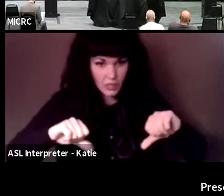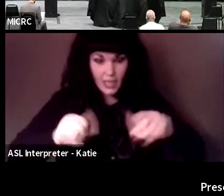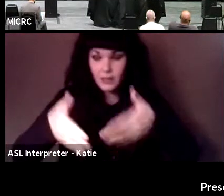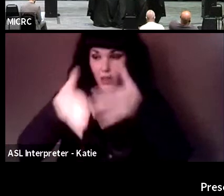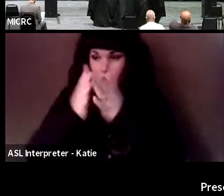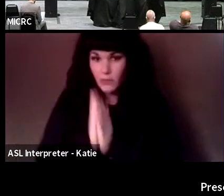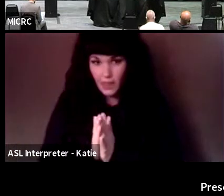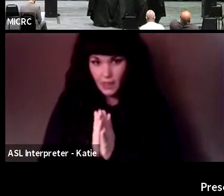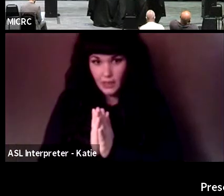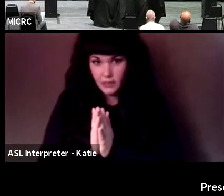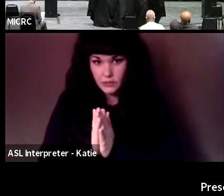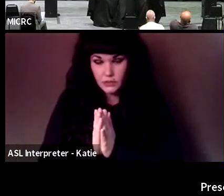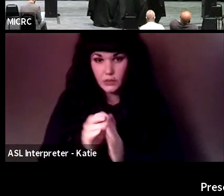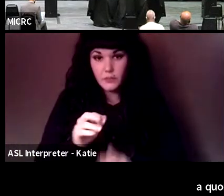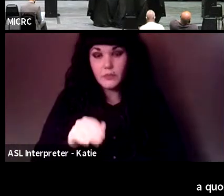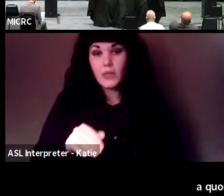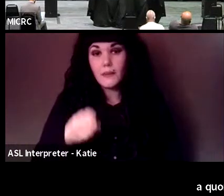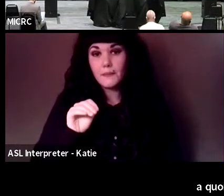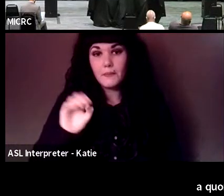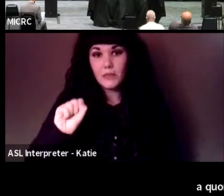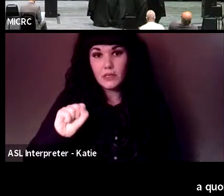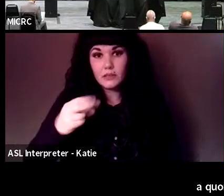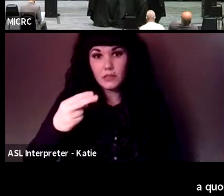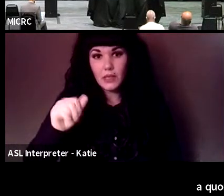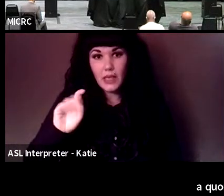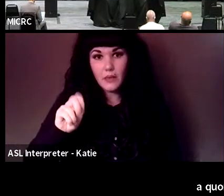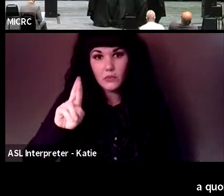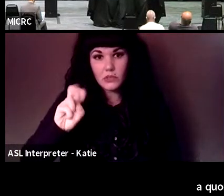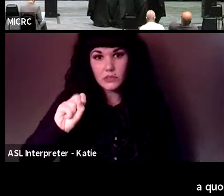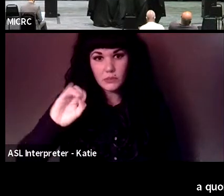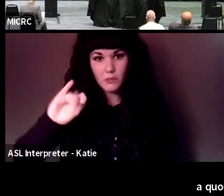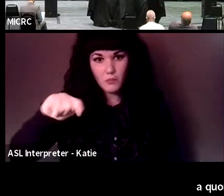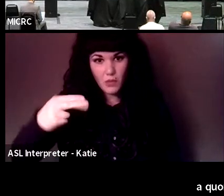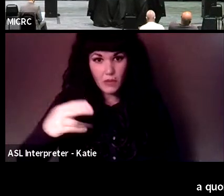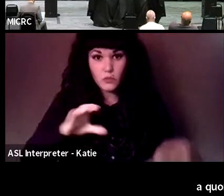the Michigan Independent Citizens Redistricting Commission.